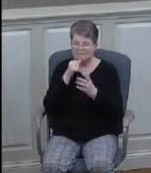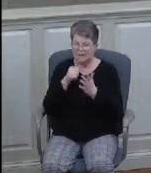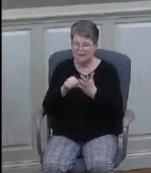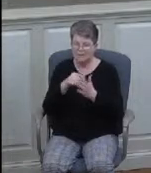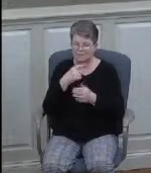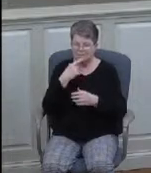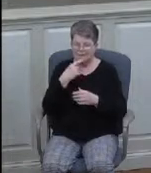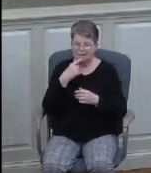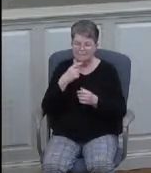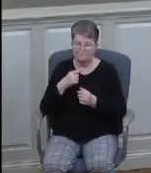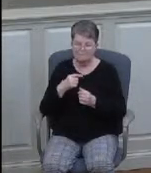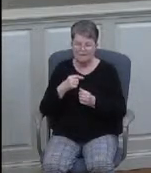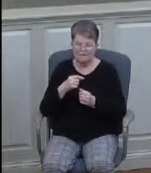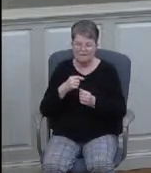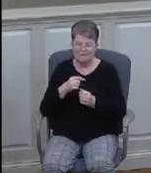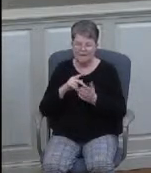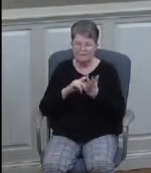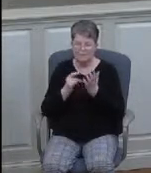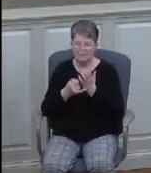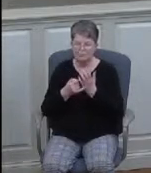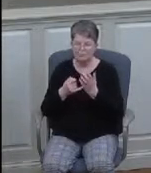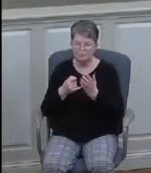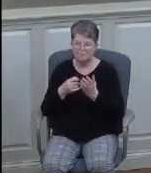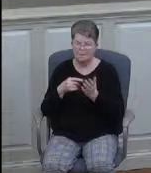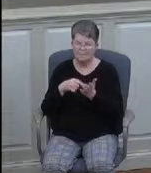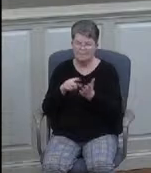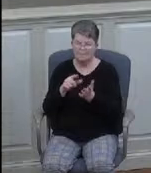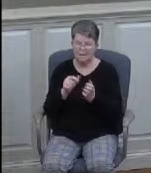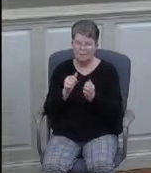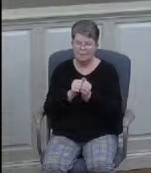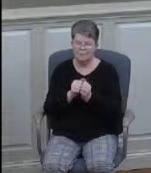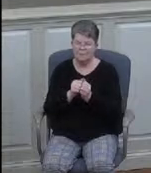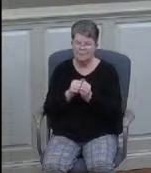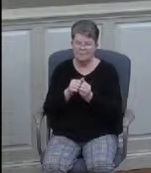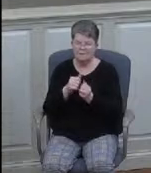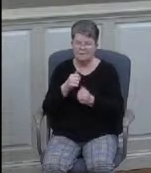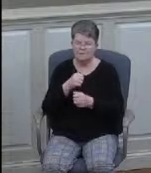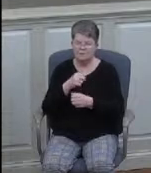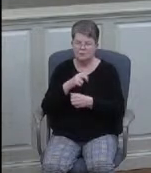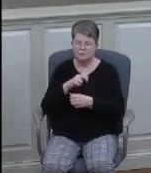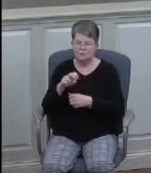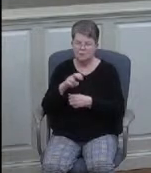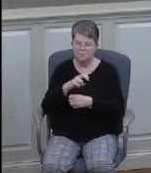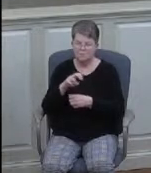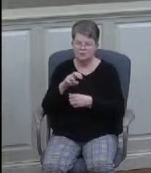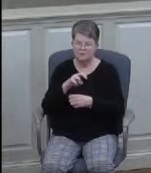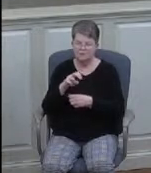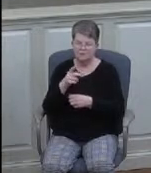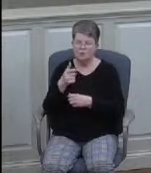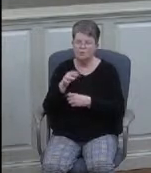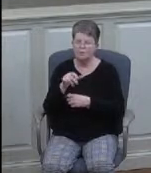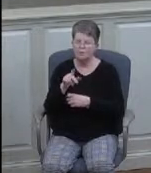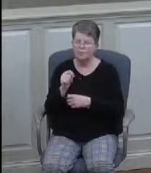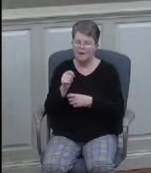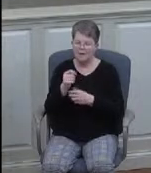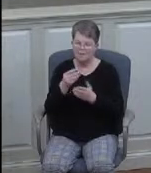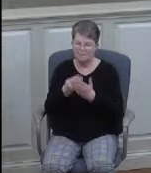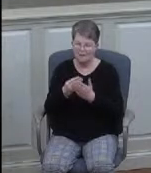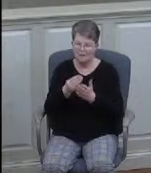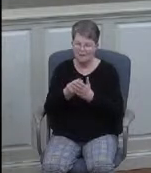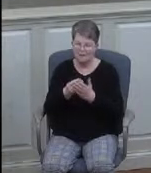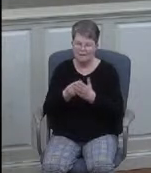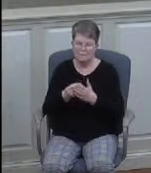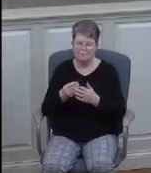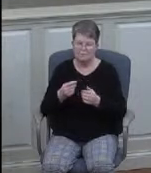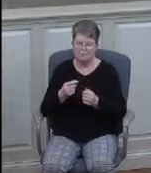the projects are funded a lot of times with Transportation Administration dollars with through grant, seeking of the grant